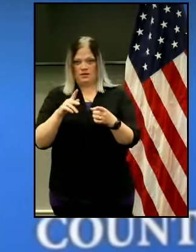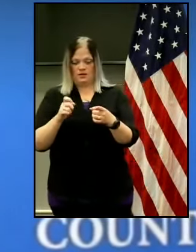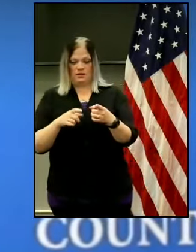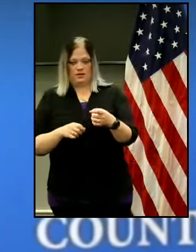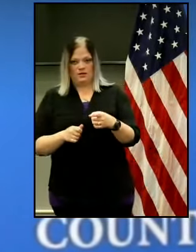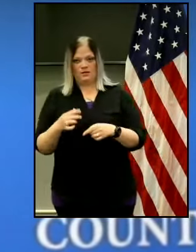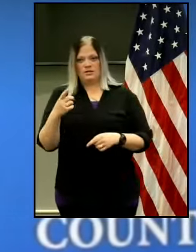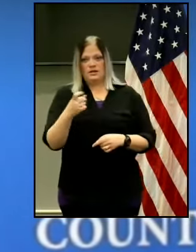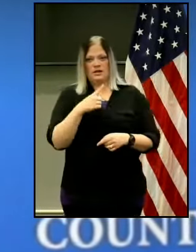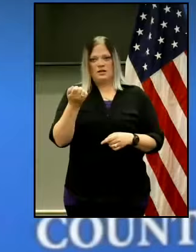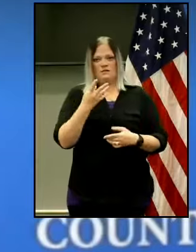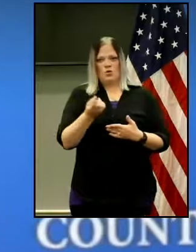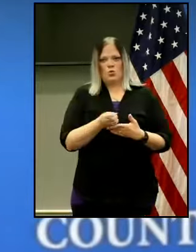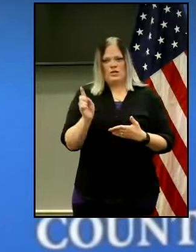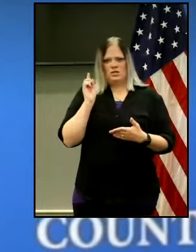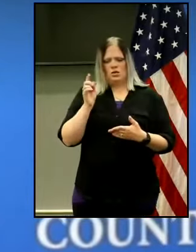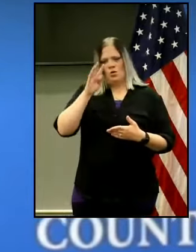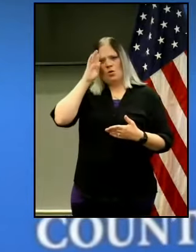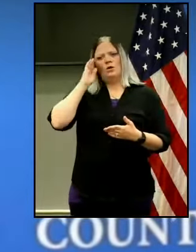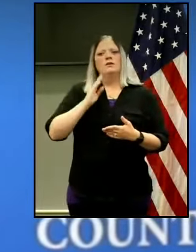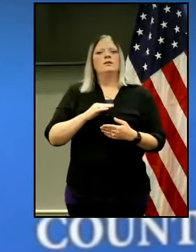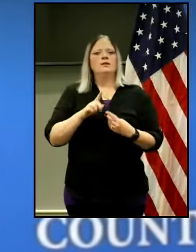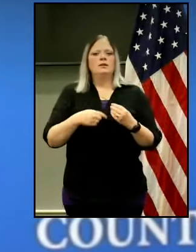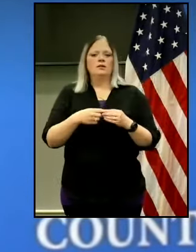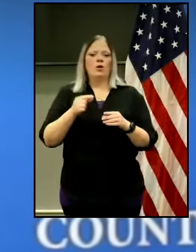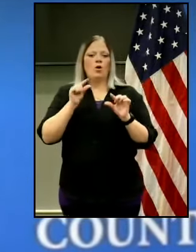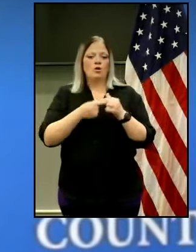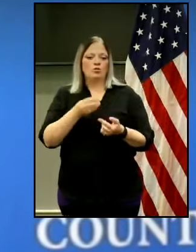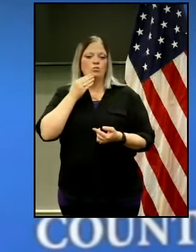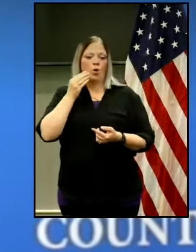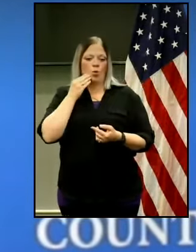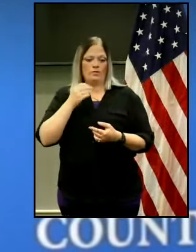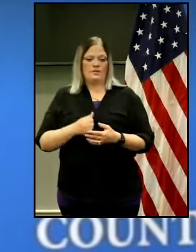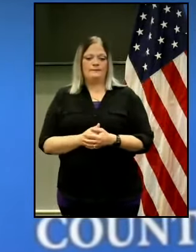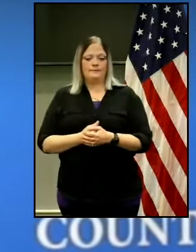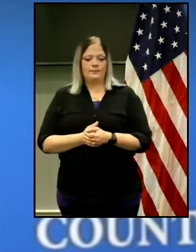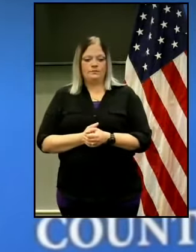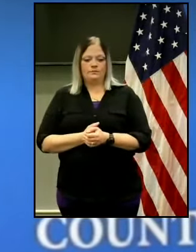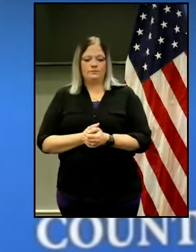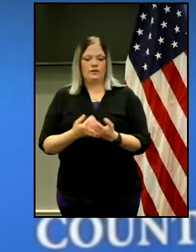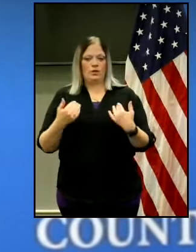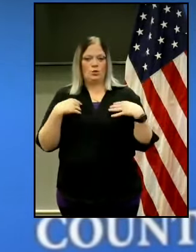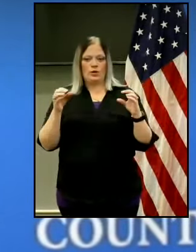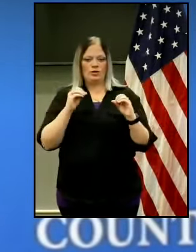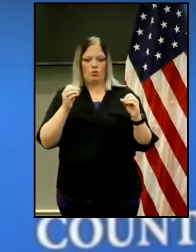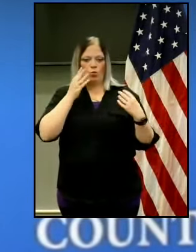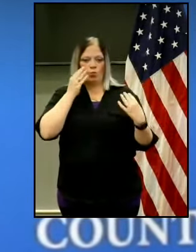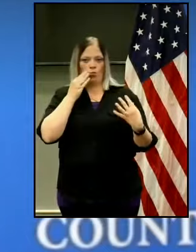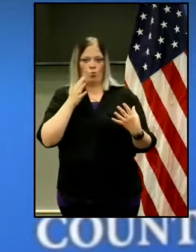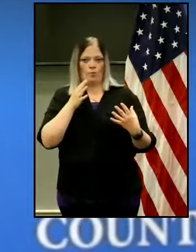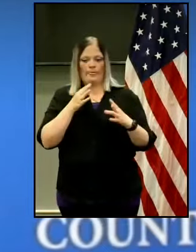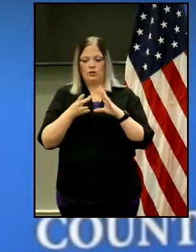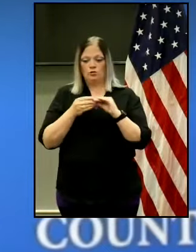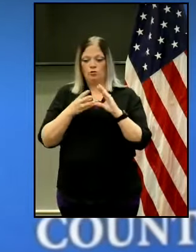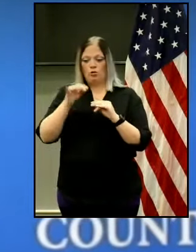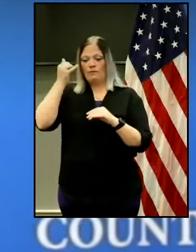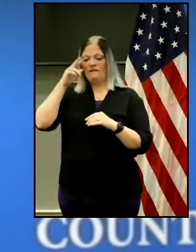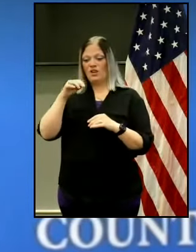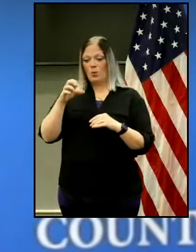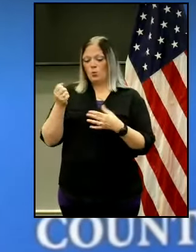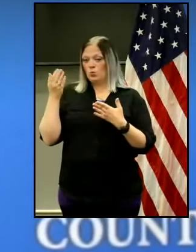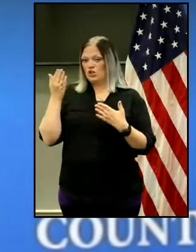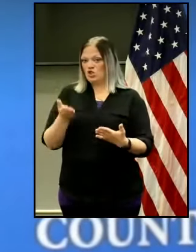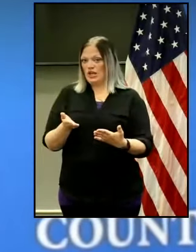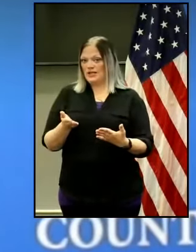I asked you a couple of weeks ago about group homes, and in fact, when Mhm. you didn't have any data. The story in the Buffalo News today